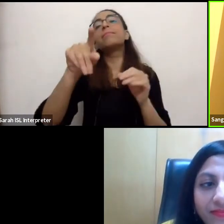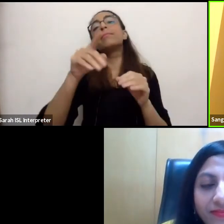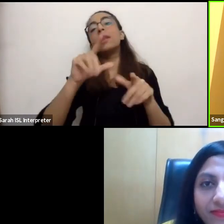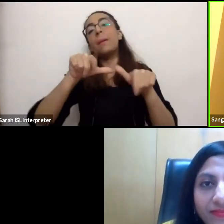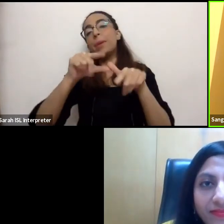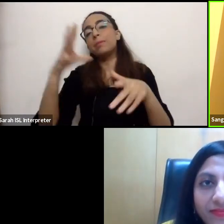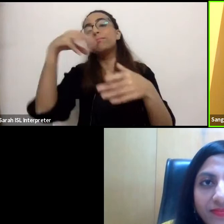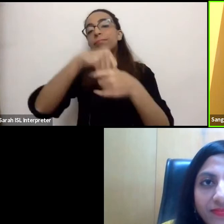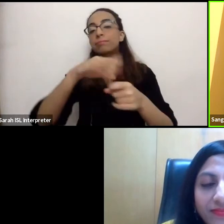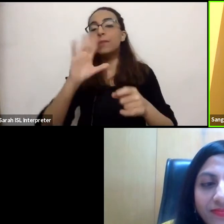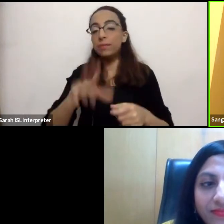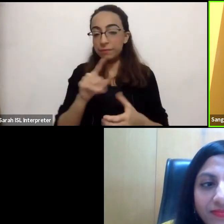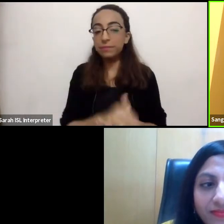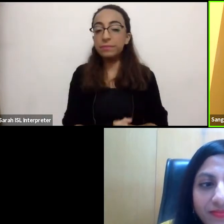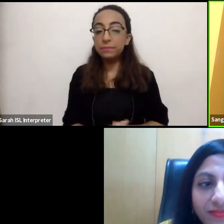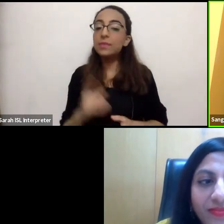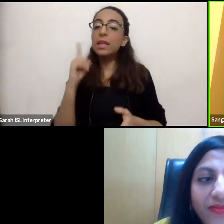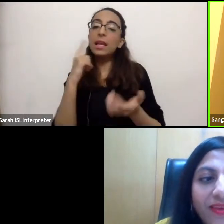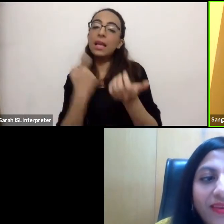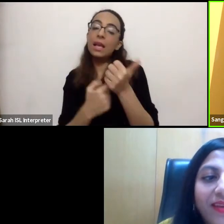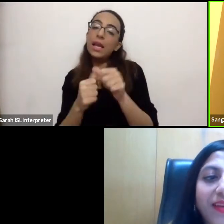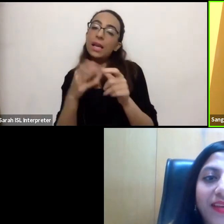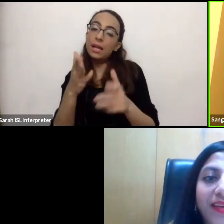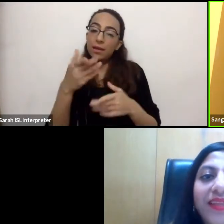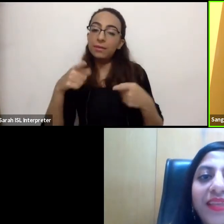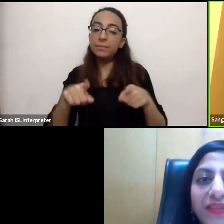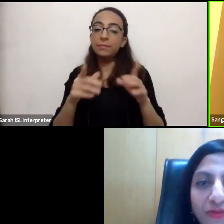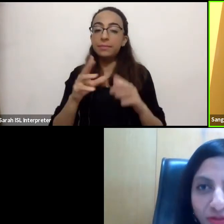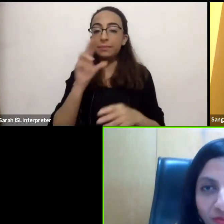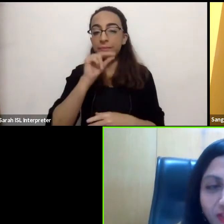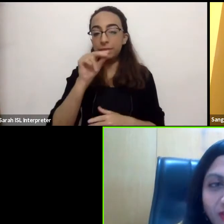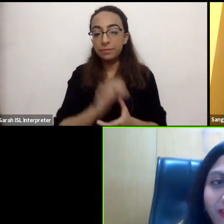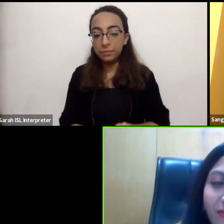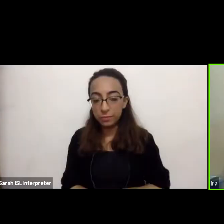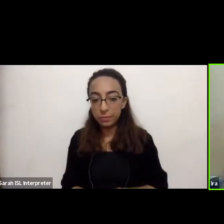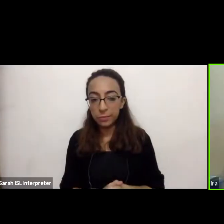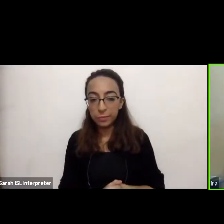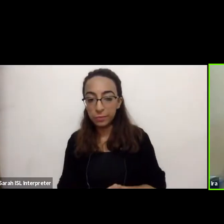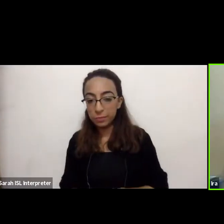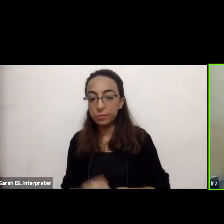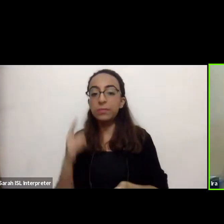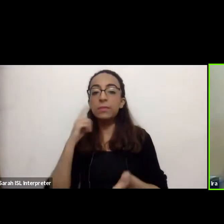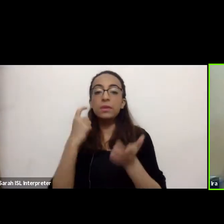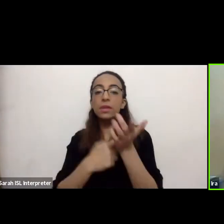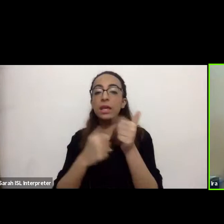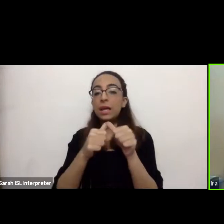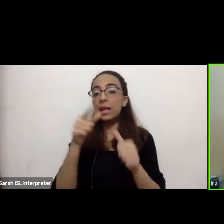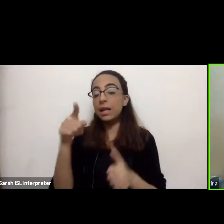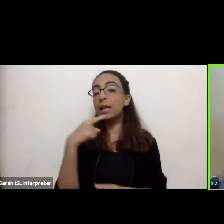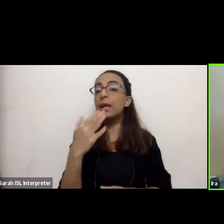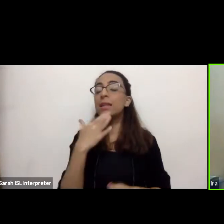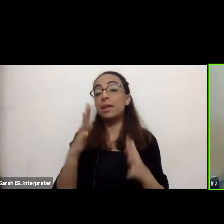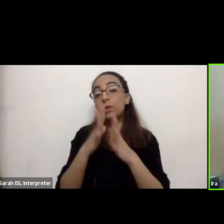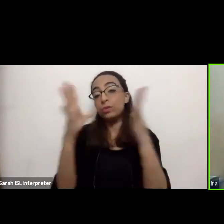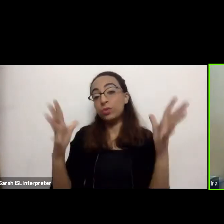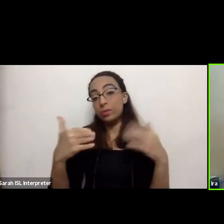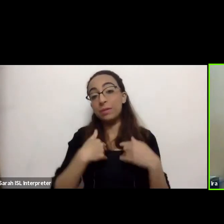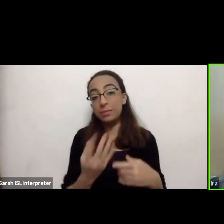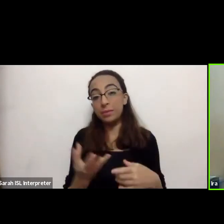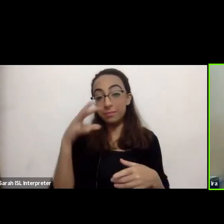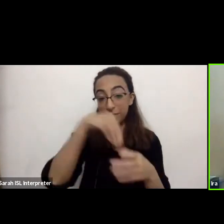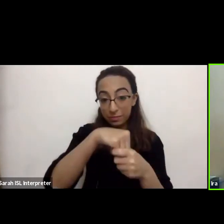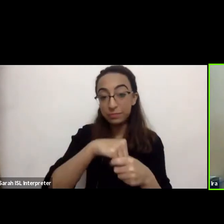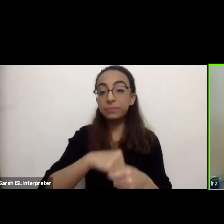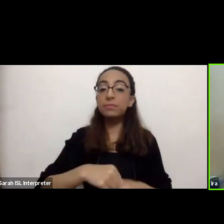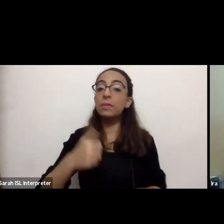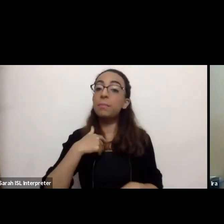to please address this gathering. Thank you so much, and thank you so much for having me. It was a wonderful experience